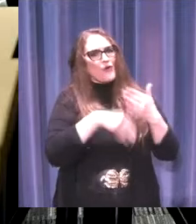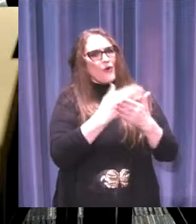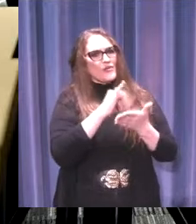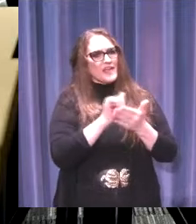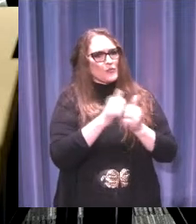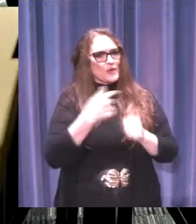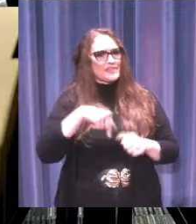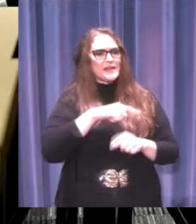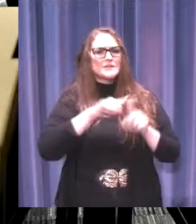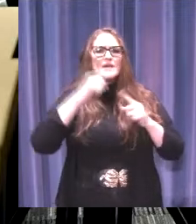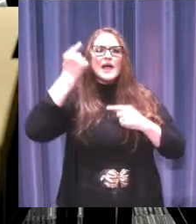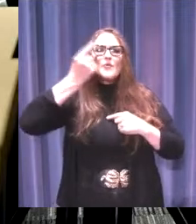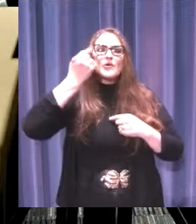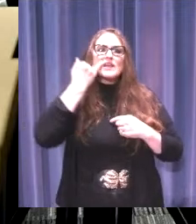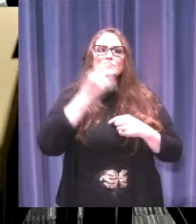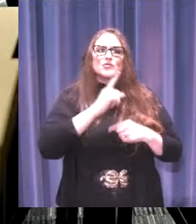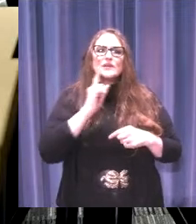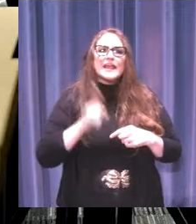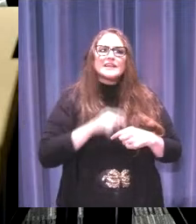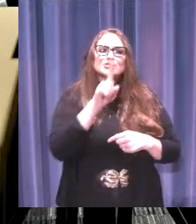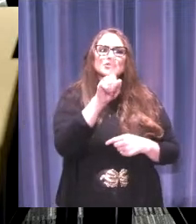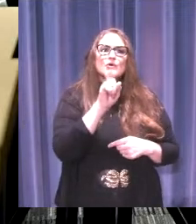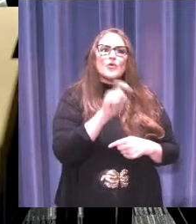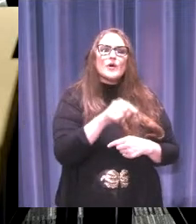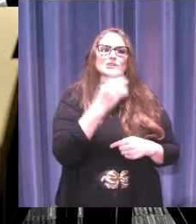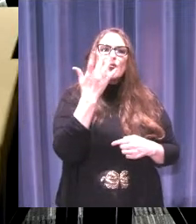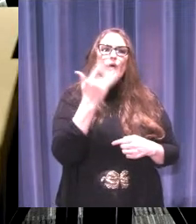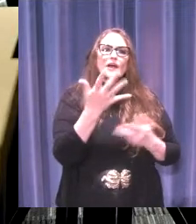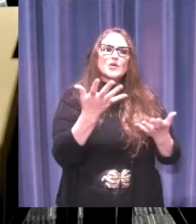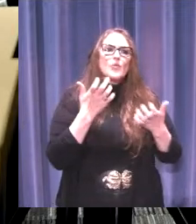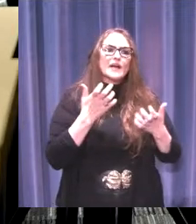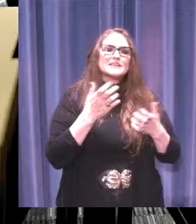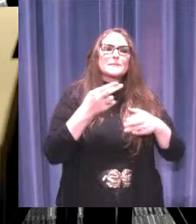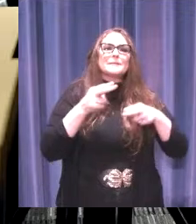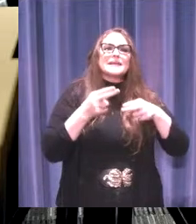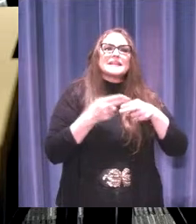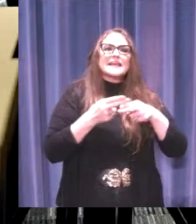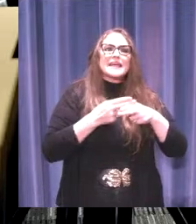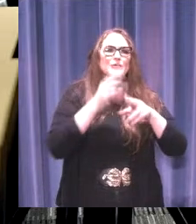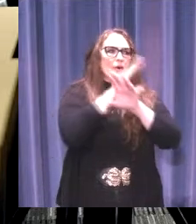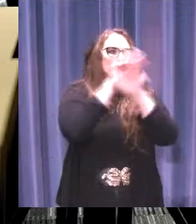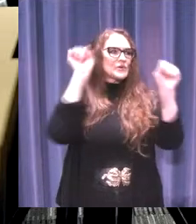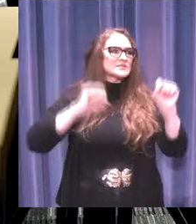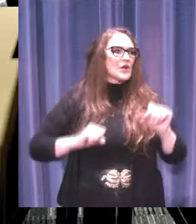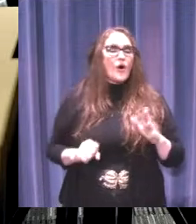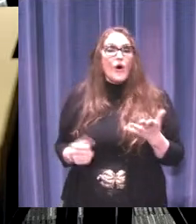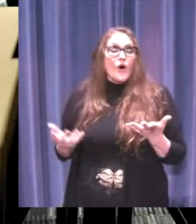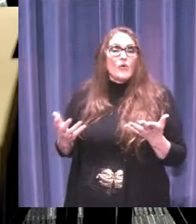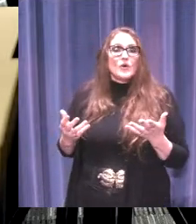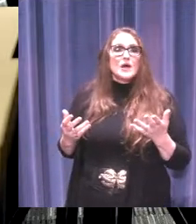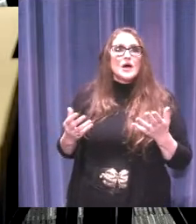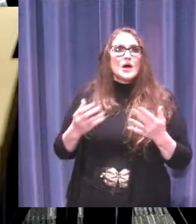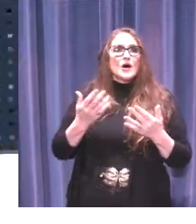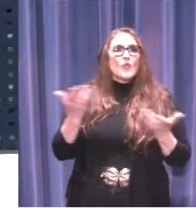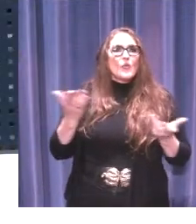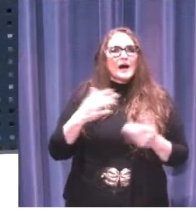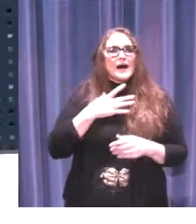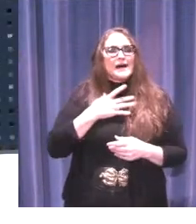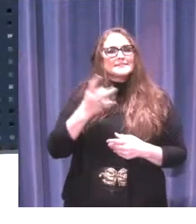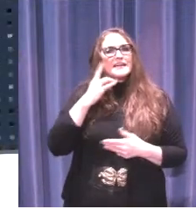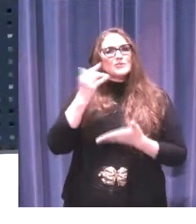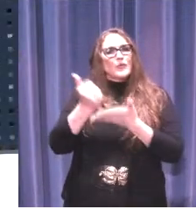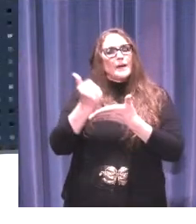but I was wondering if you could answer the question, why do you want to be interim president? Oh, well, I'd like to